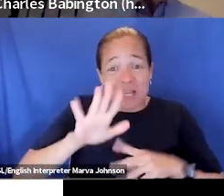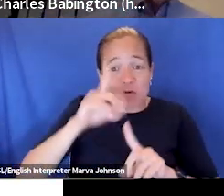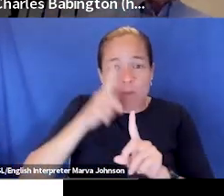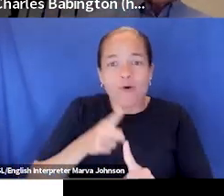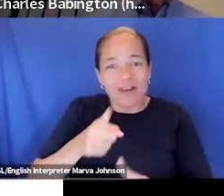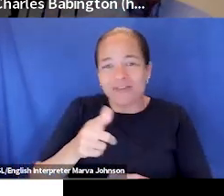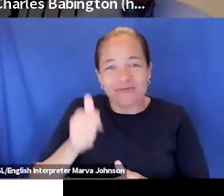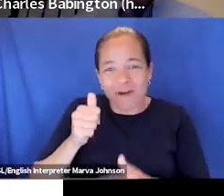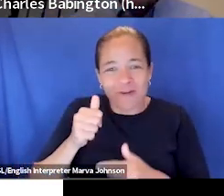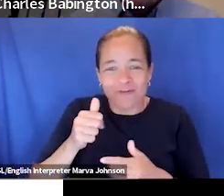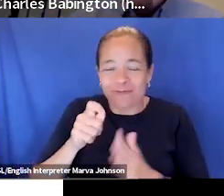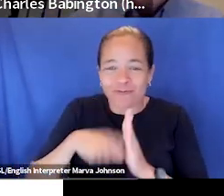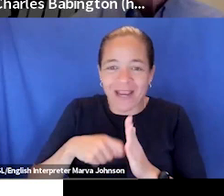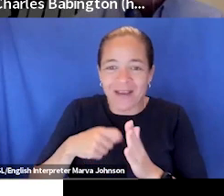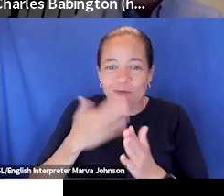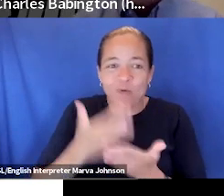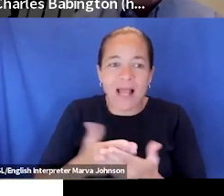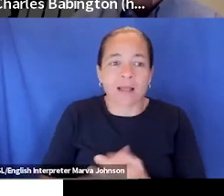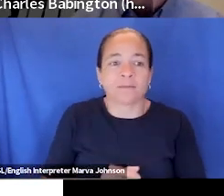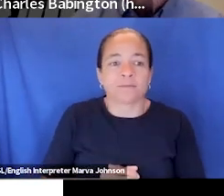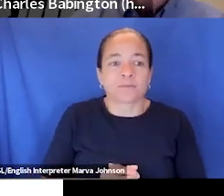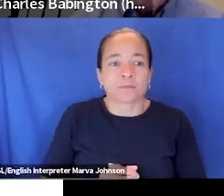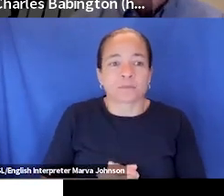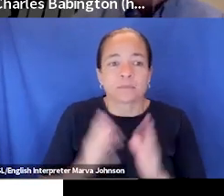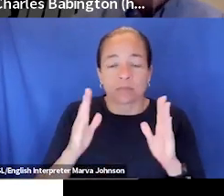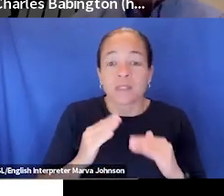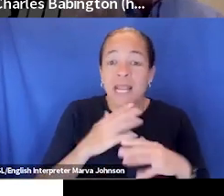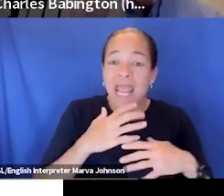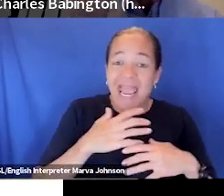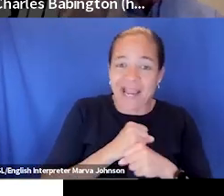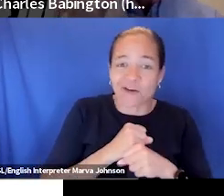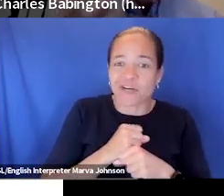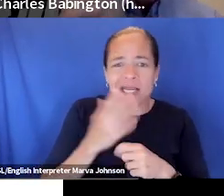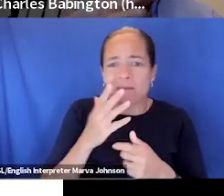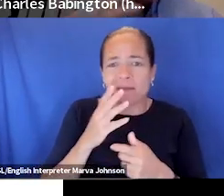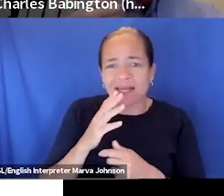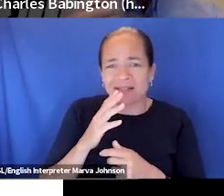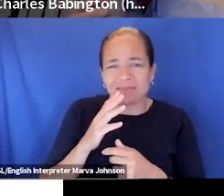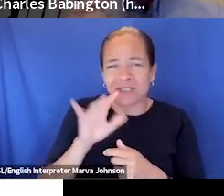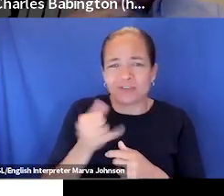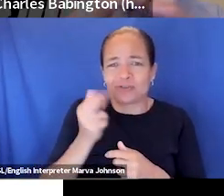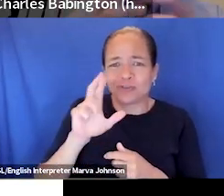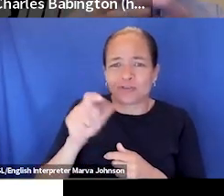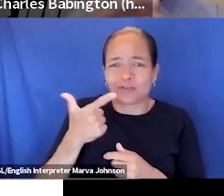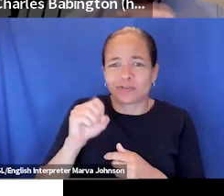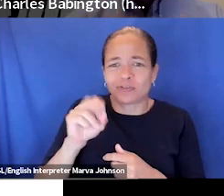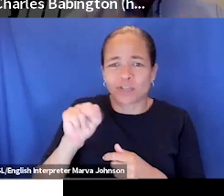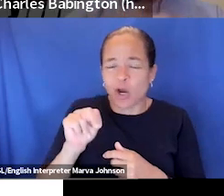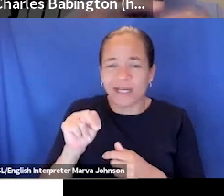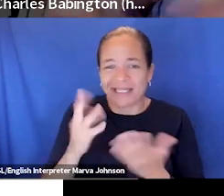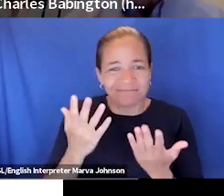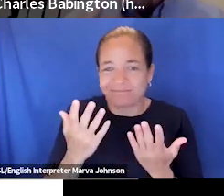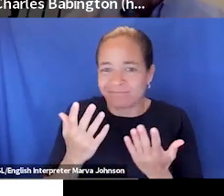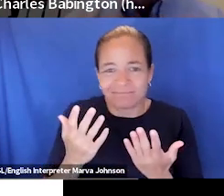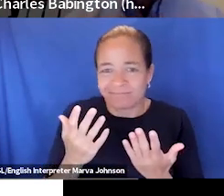Acronyms, jargon, generally they are impediments to the reader. If you're writing something for a very closed audience